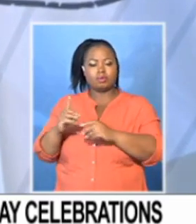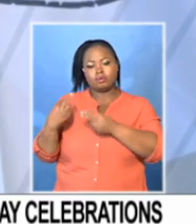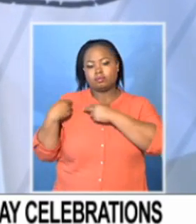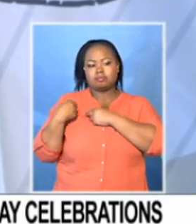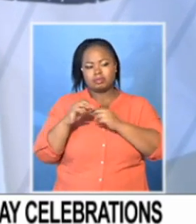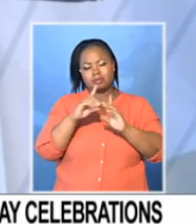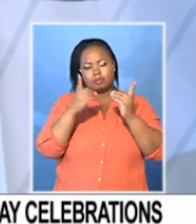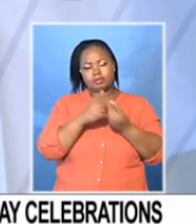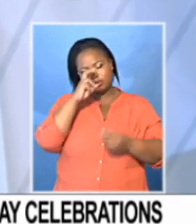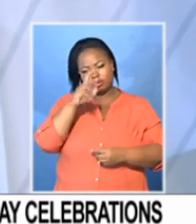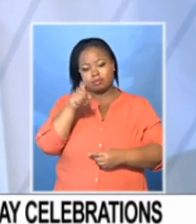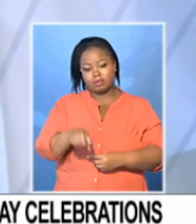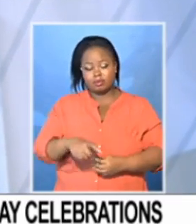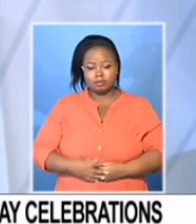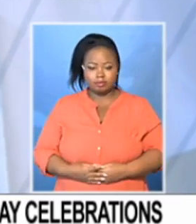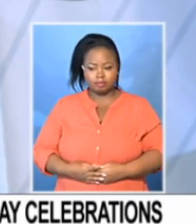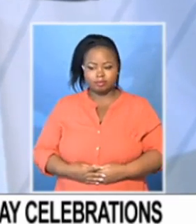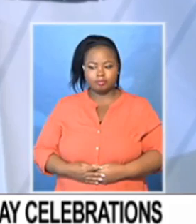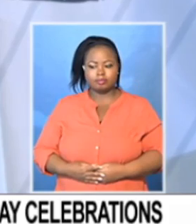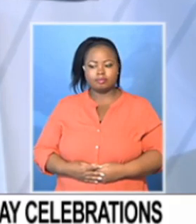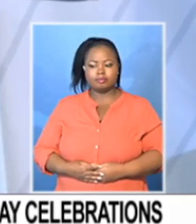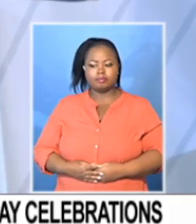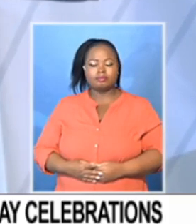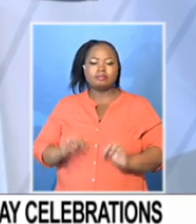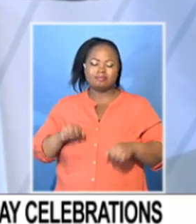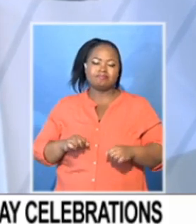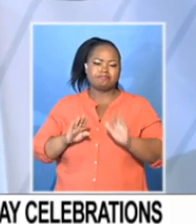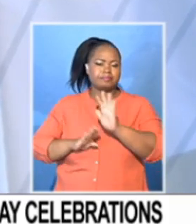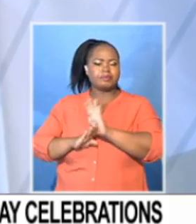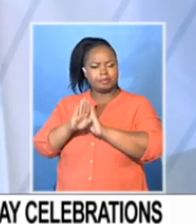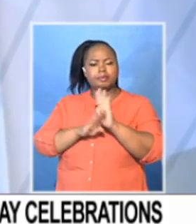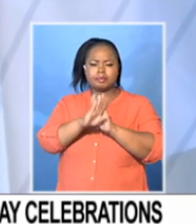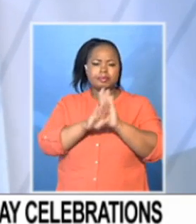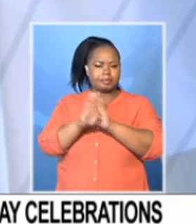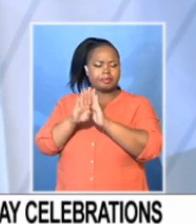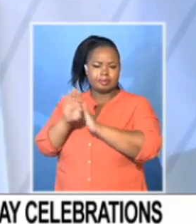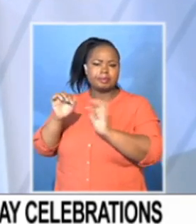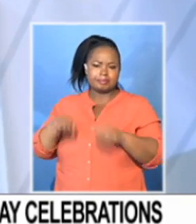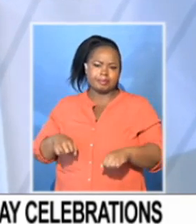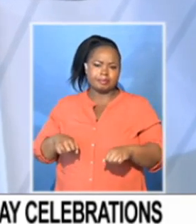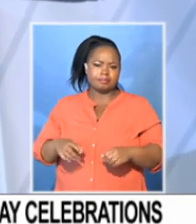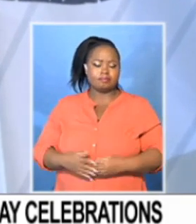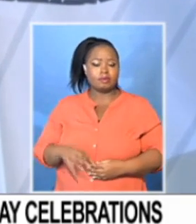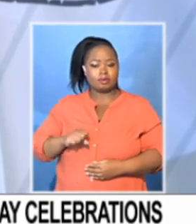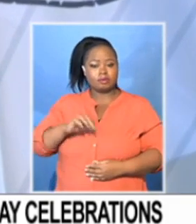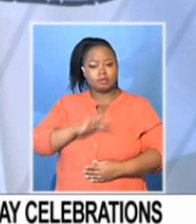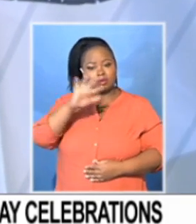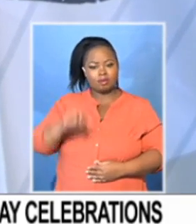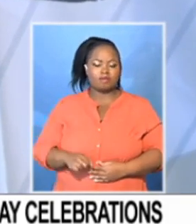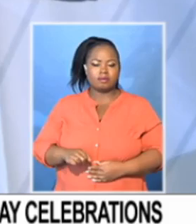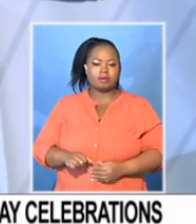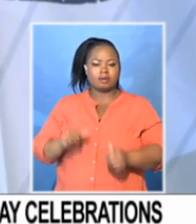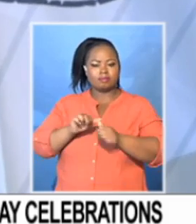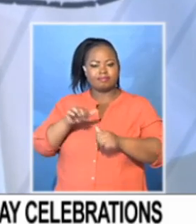Compatriot, while a lot of progress is being made in making South Africa a